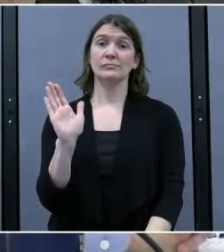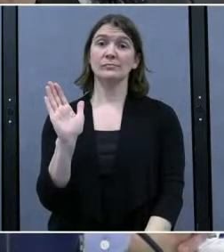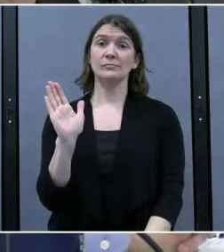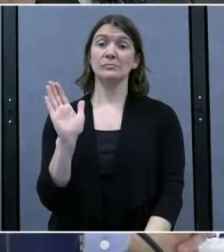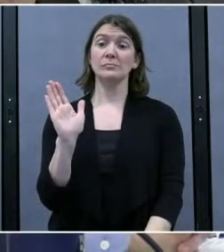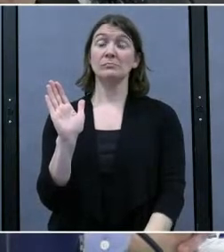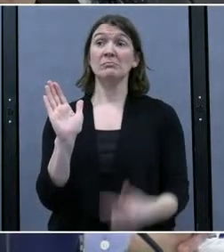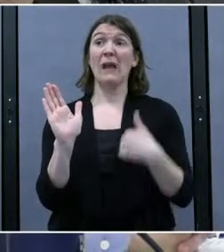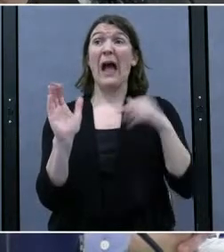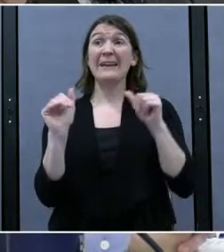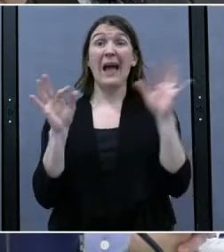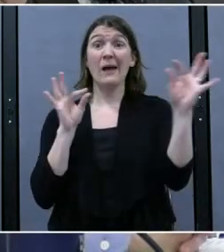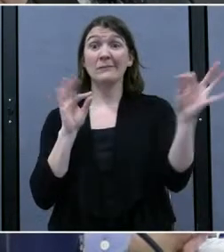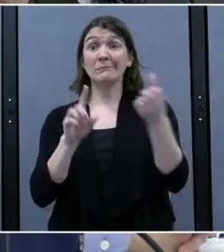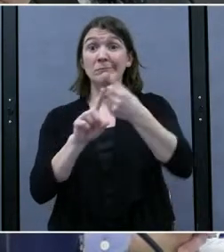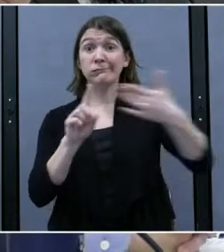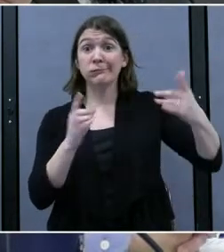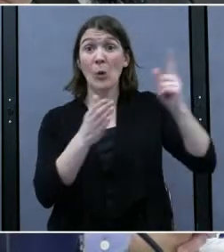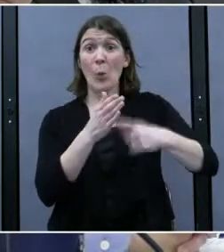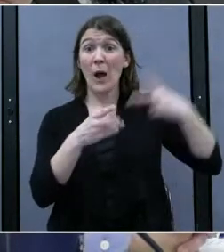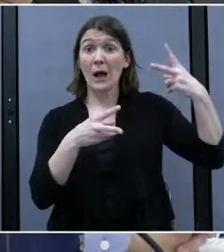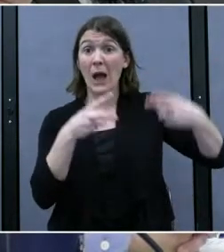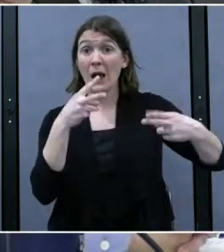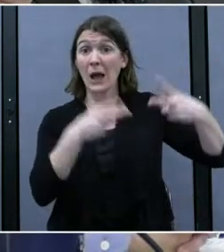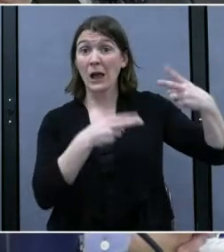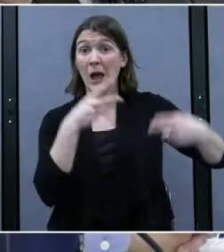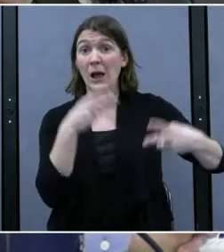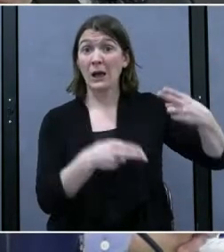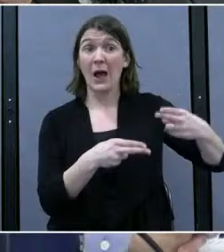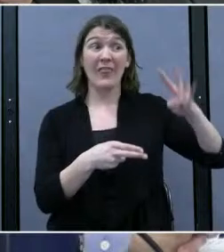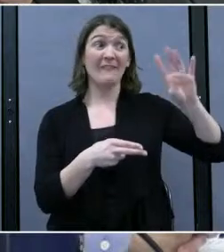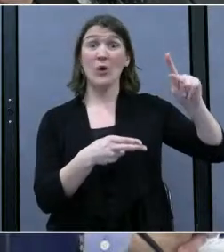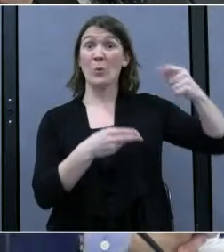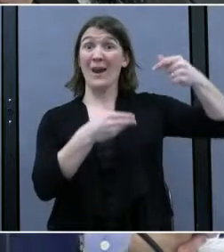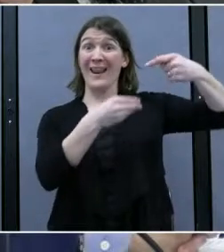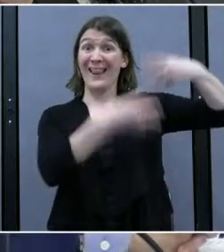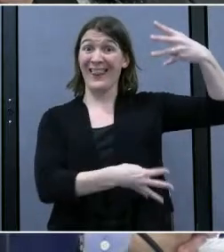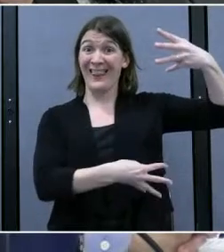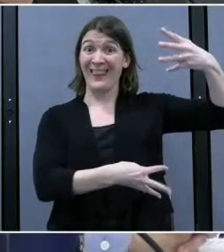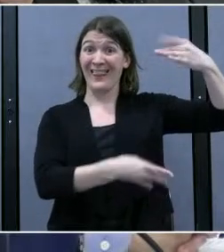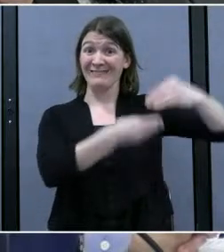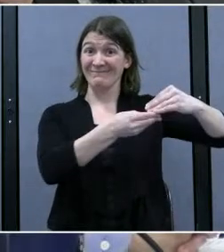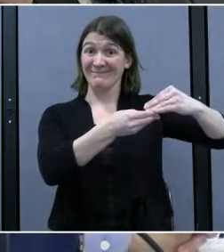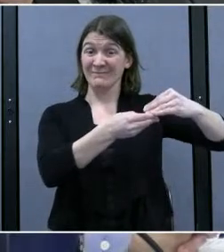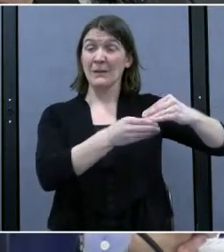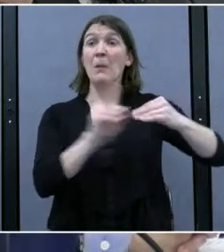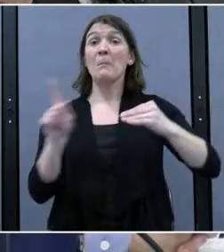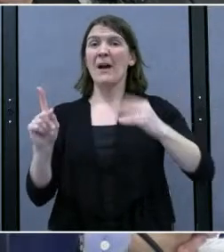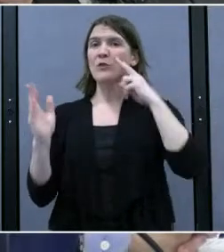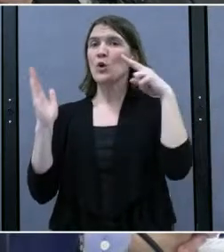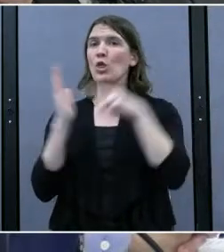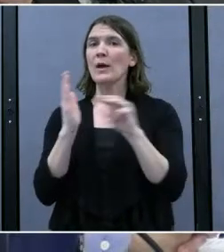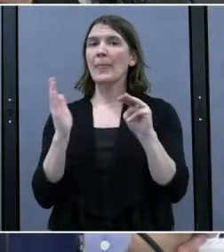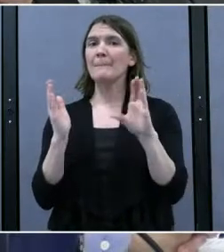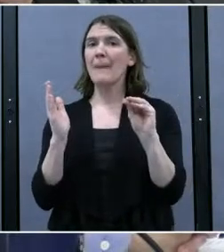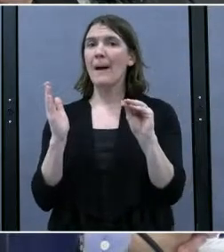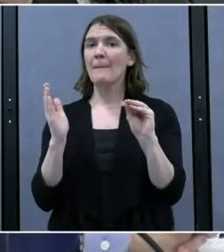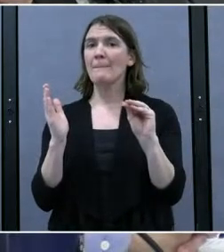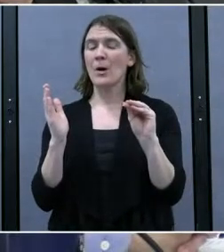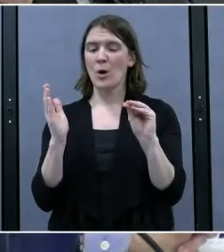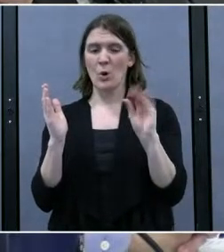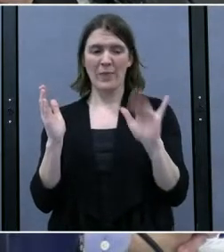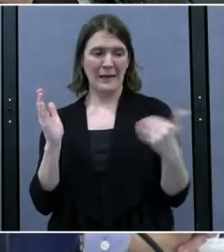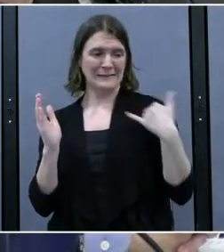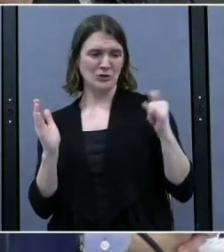I could talk about some of the cuts that were made. They are also in a memo from our meeting